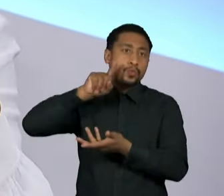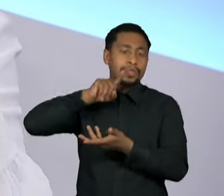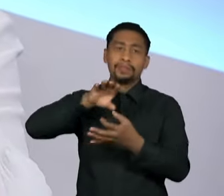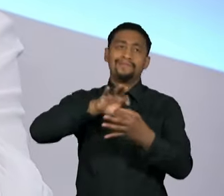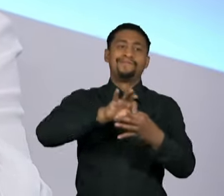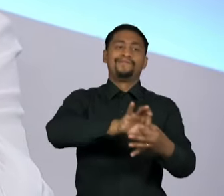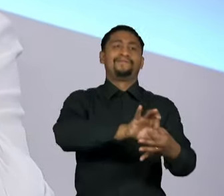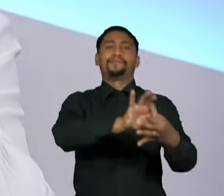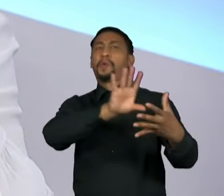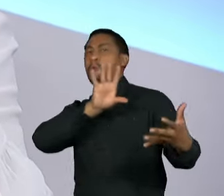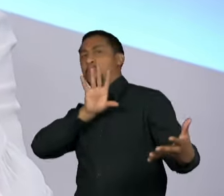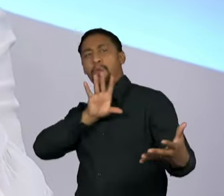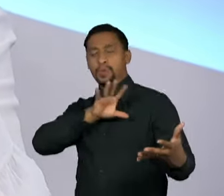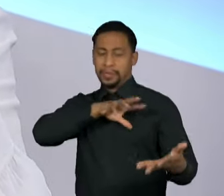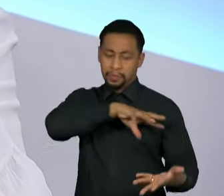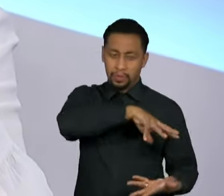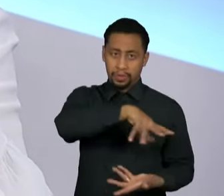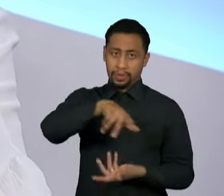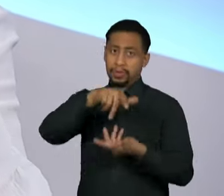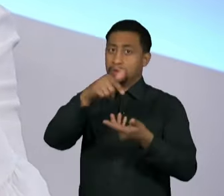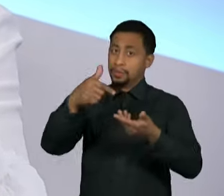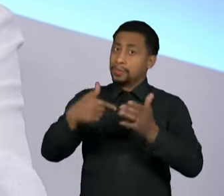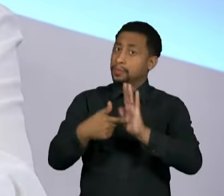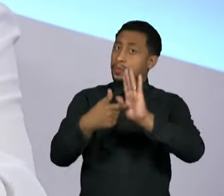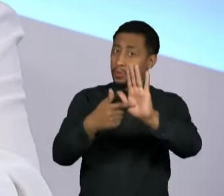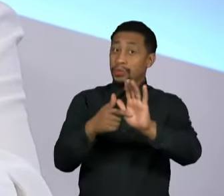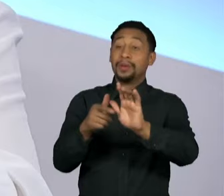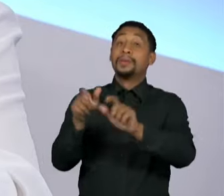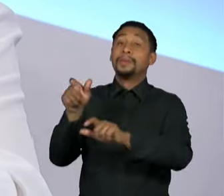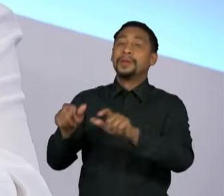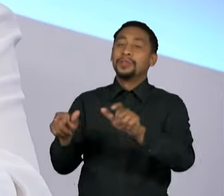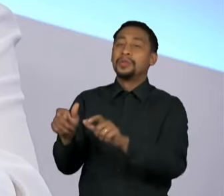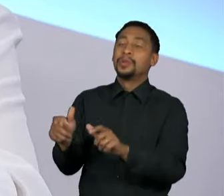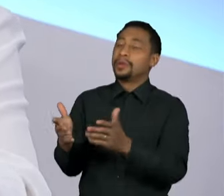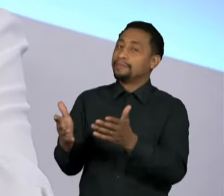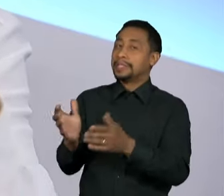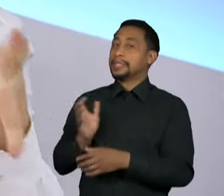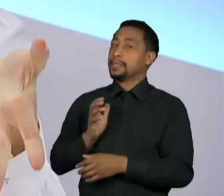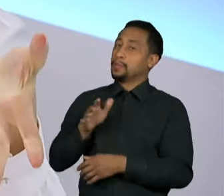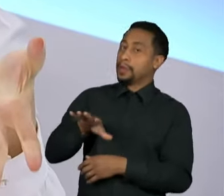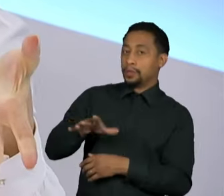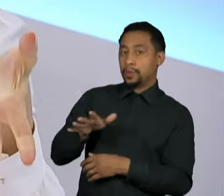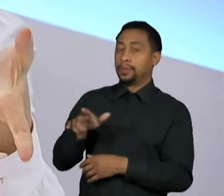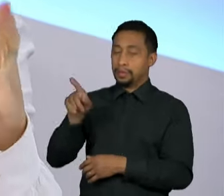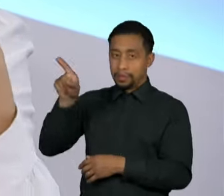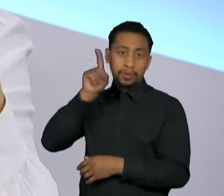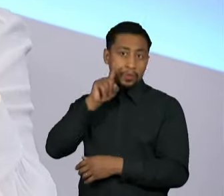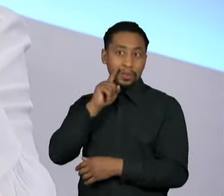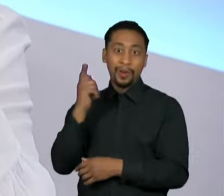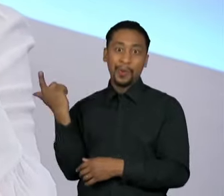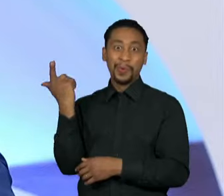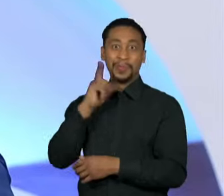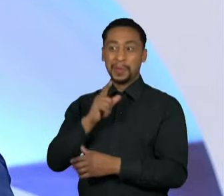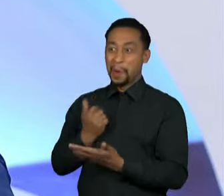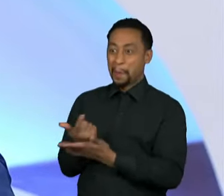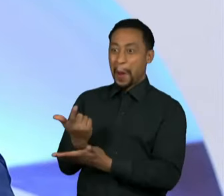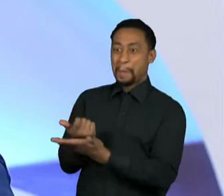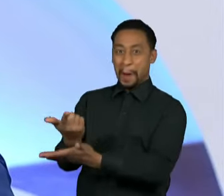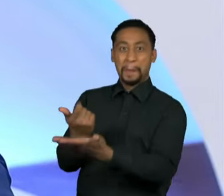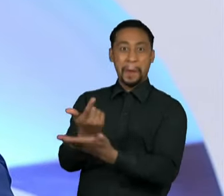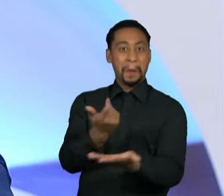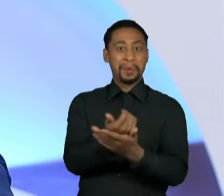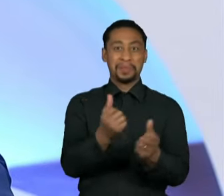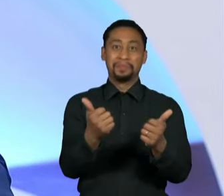americanos de classe média e trabalhadora se beneficiaram enquanto consumidores, mas não enquanto produtores. Yes. Portanto, eles